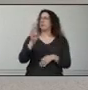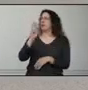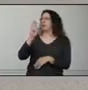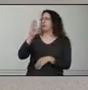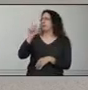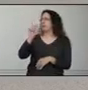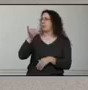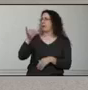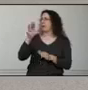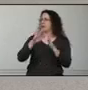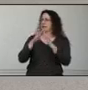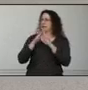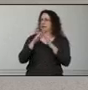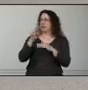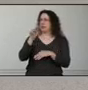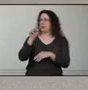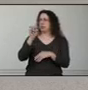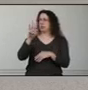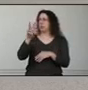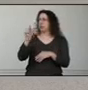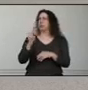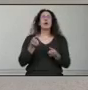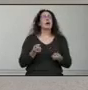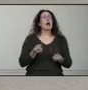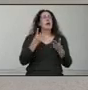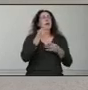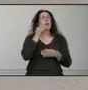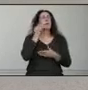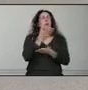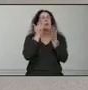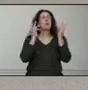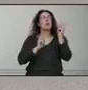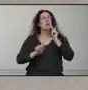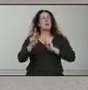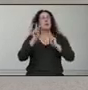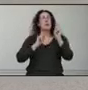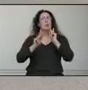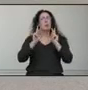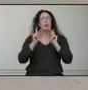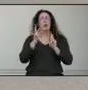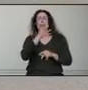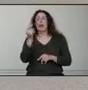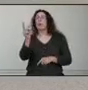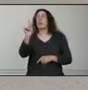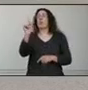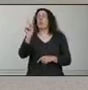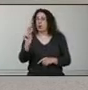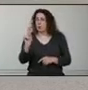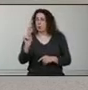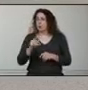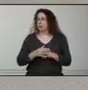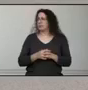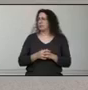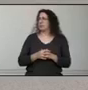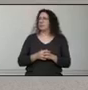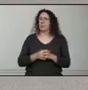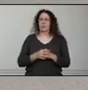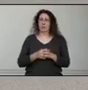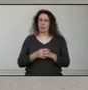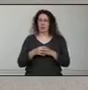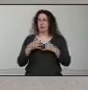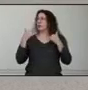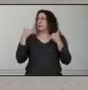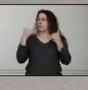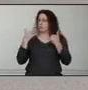How many homeless individuals were infected, and which homeless encampment was that? So this particular